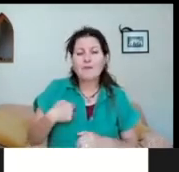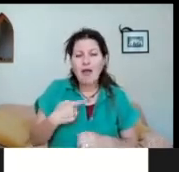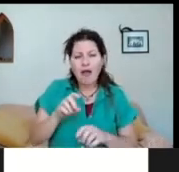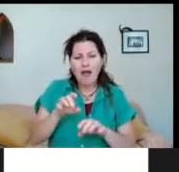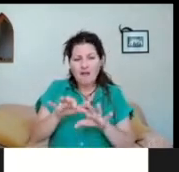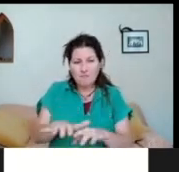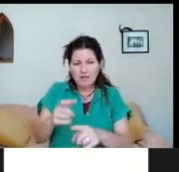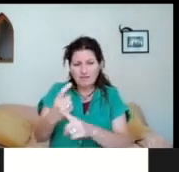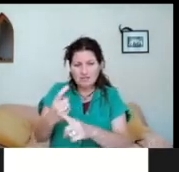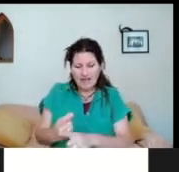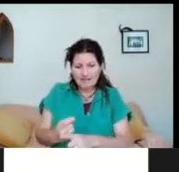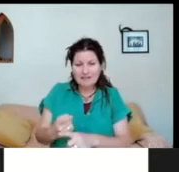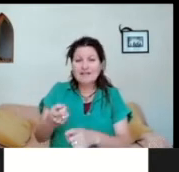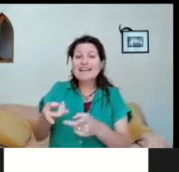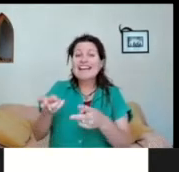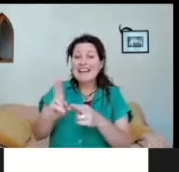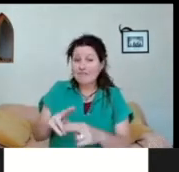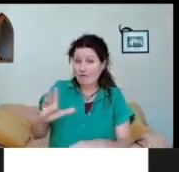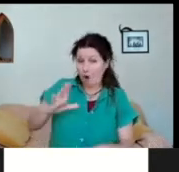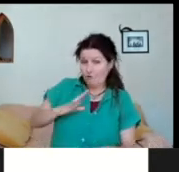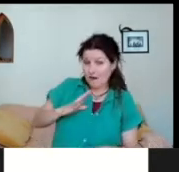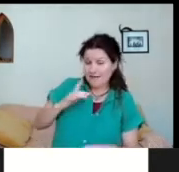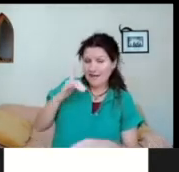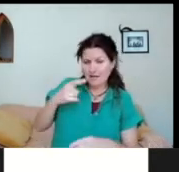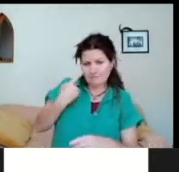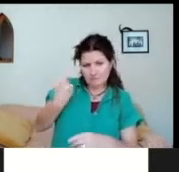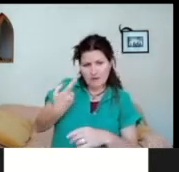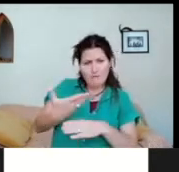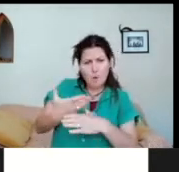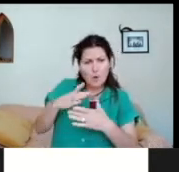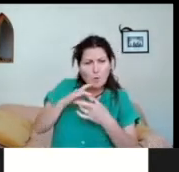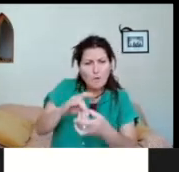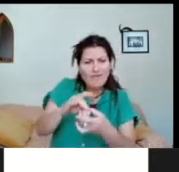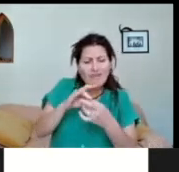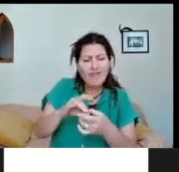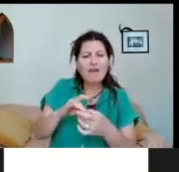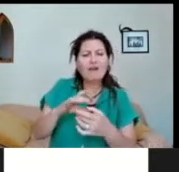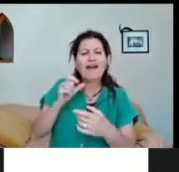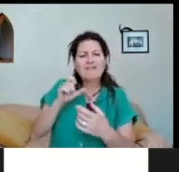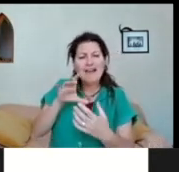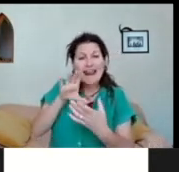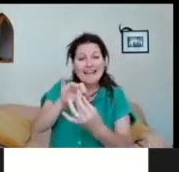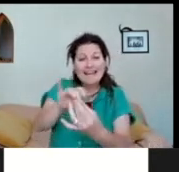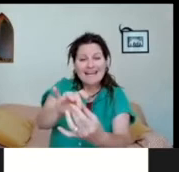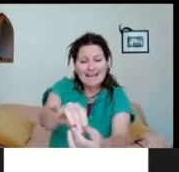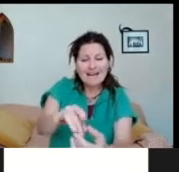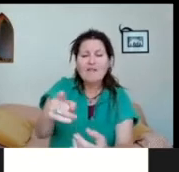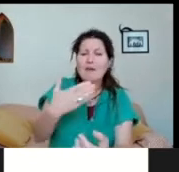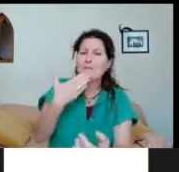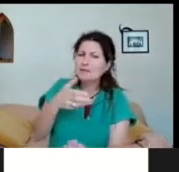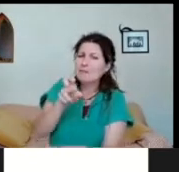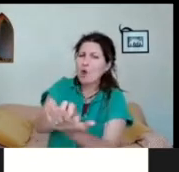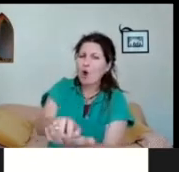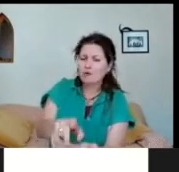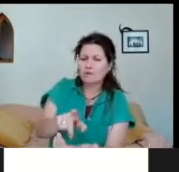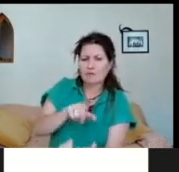you already have links, please do highlight them. We're not wanting to go through a kind of bureaucratic process for the sake of it as a matchmaking. That's